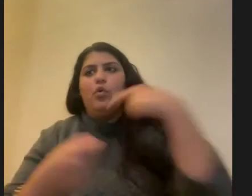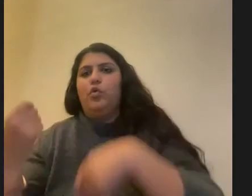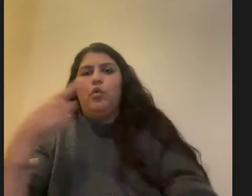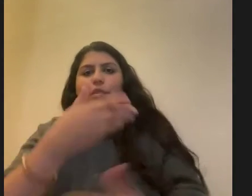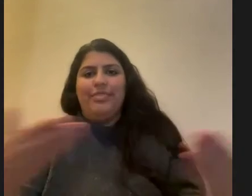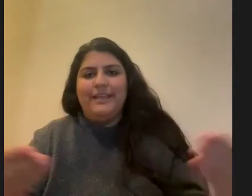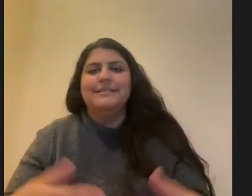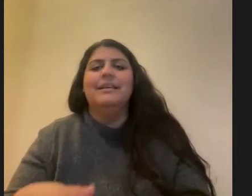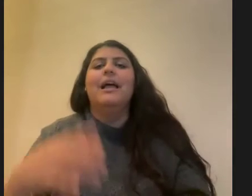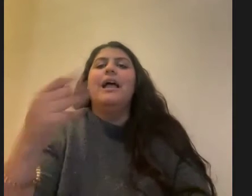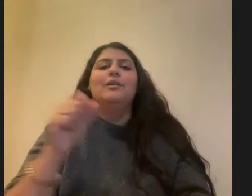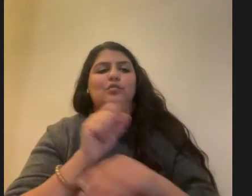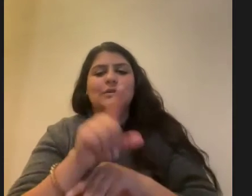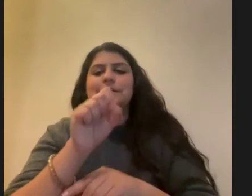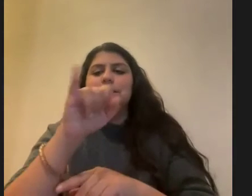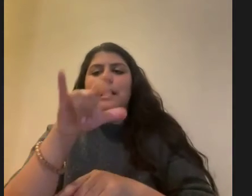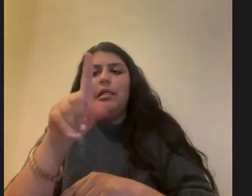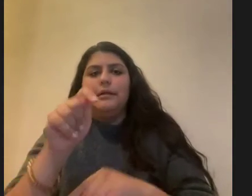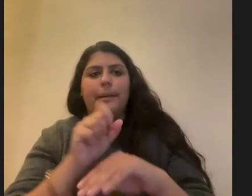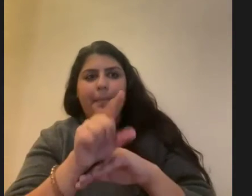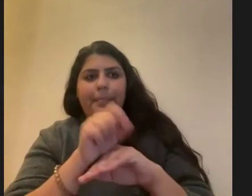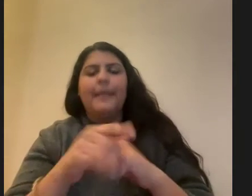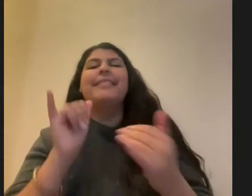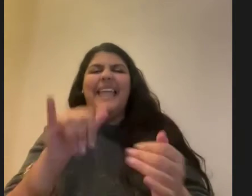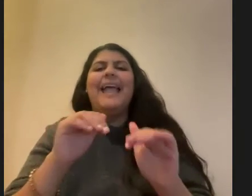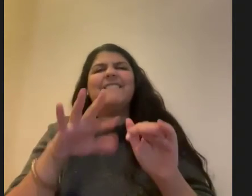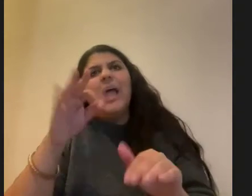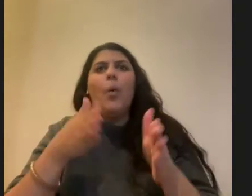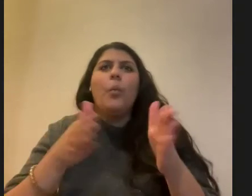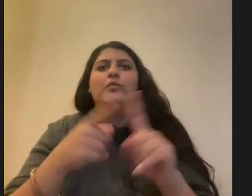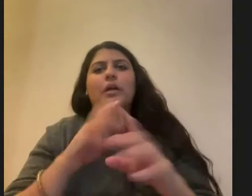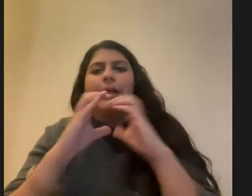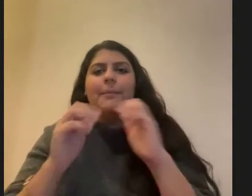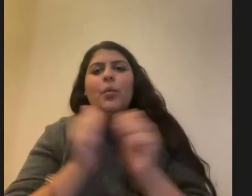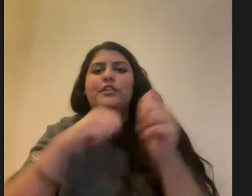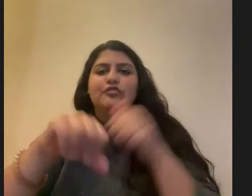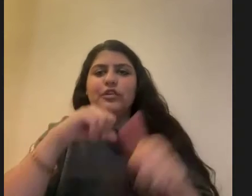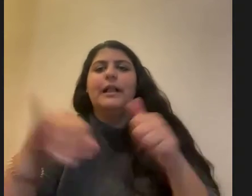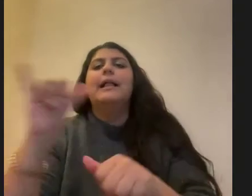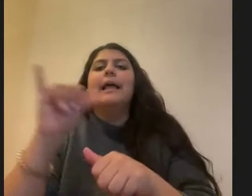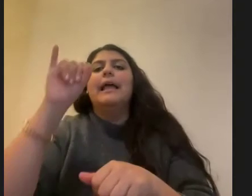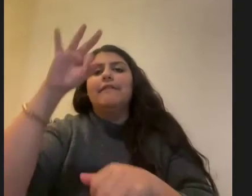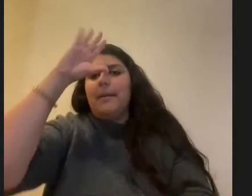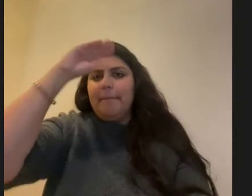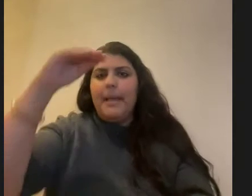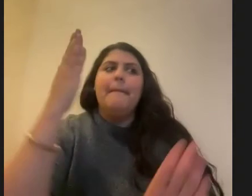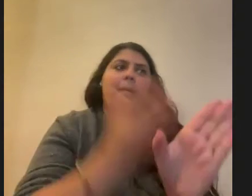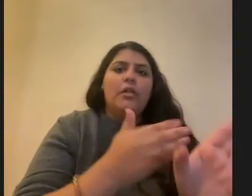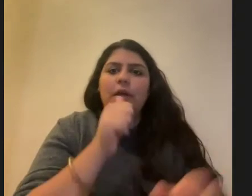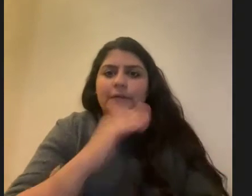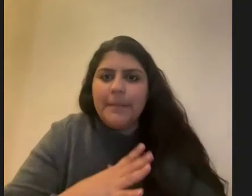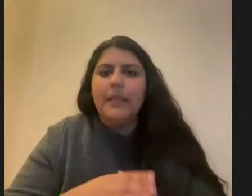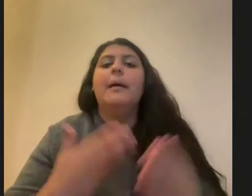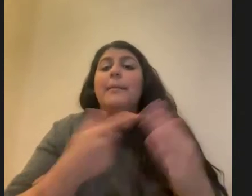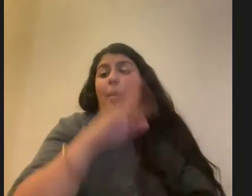shooting silt at each other. So like they find ways to communicate with each other. If a male is, annoying the crap out of a female, maybe she throws